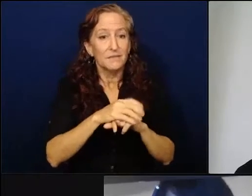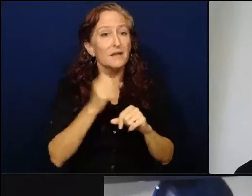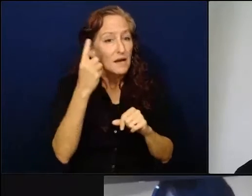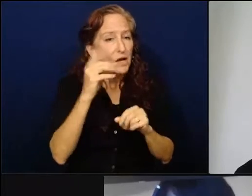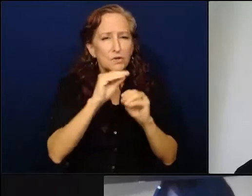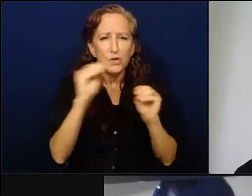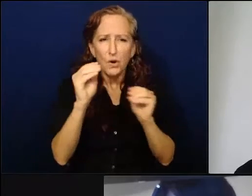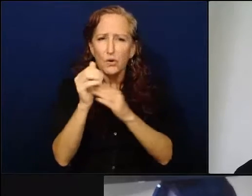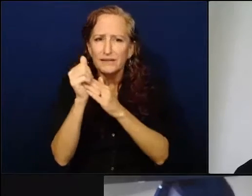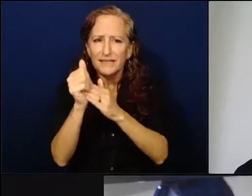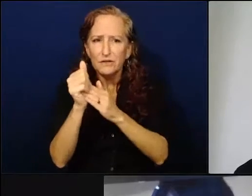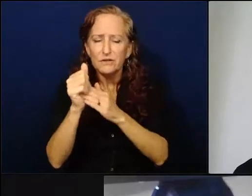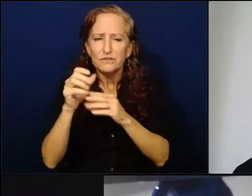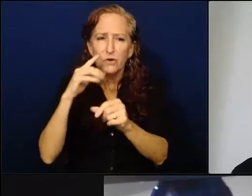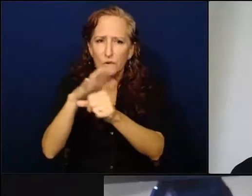level yet,